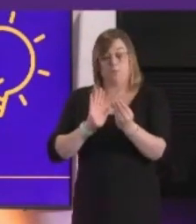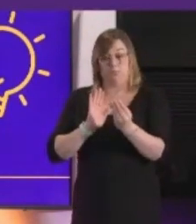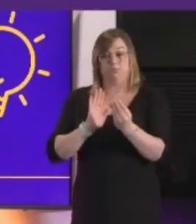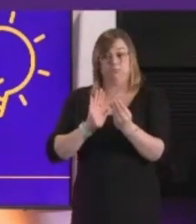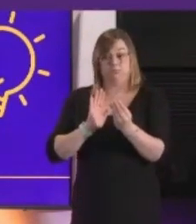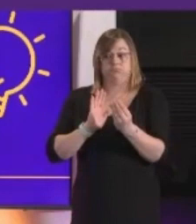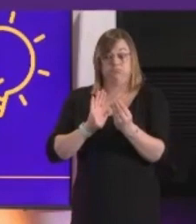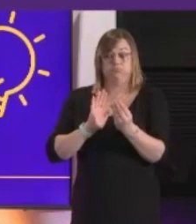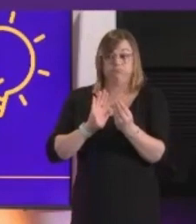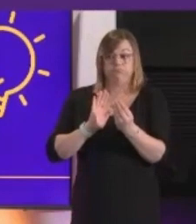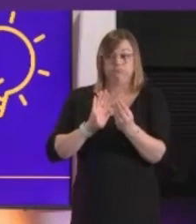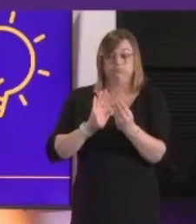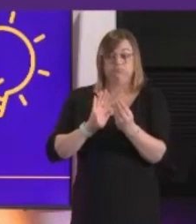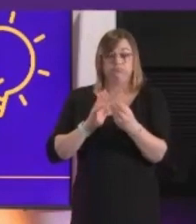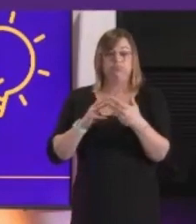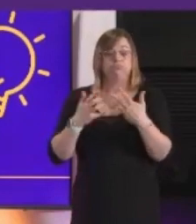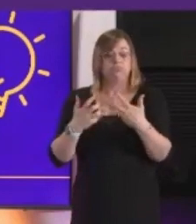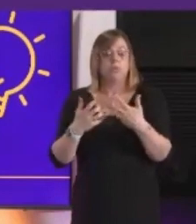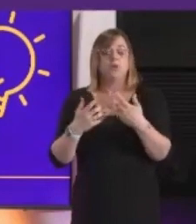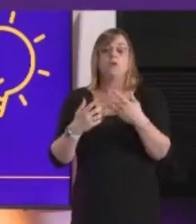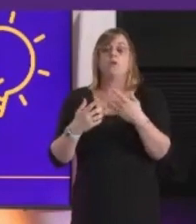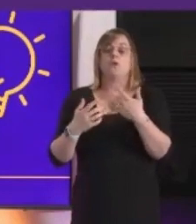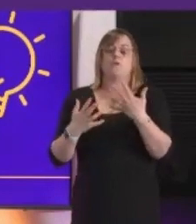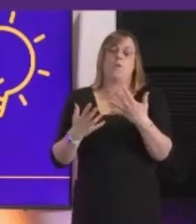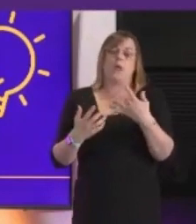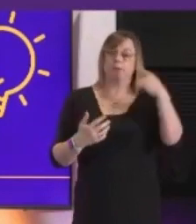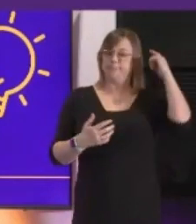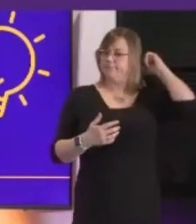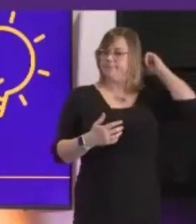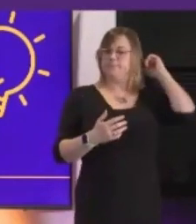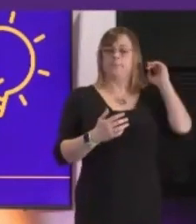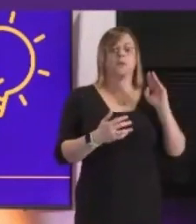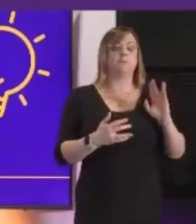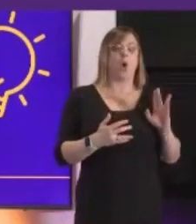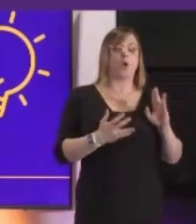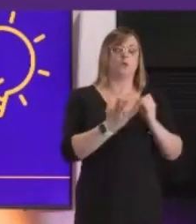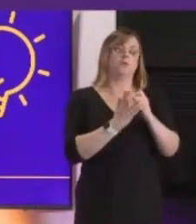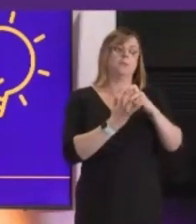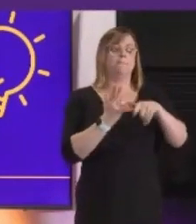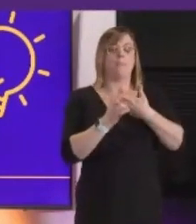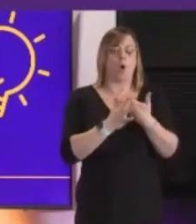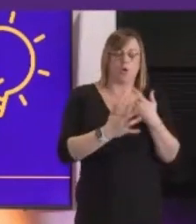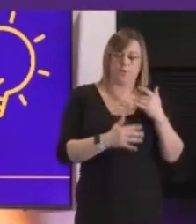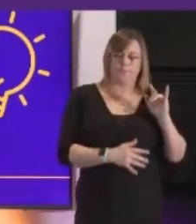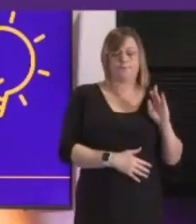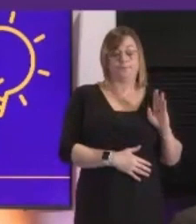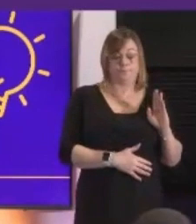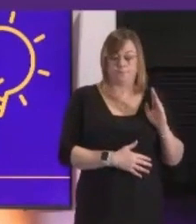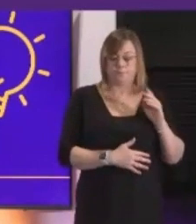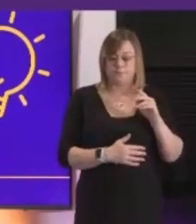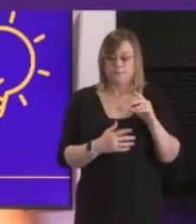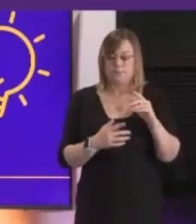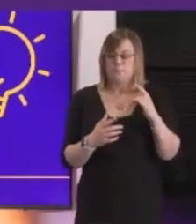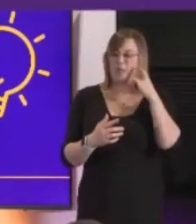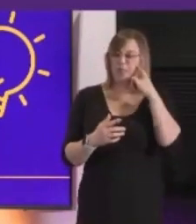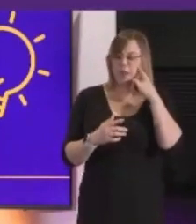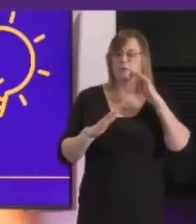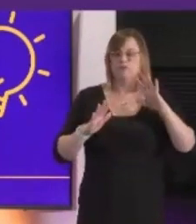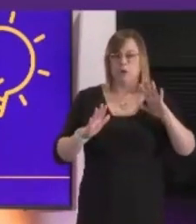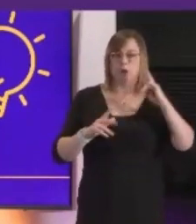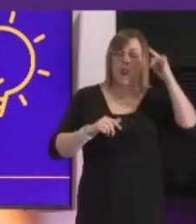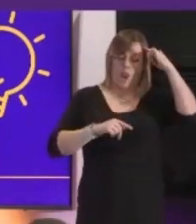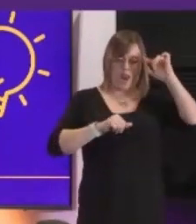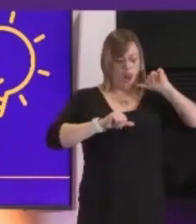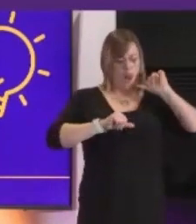that we sort of, when we're approaching someone with our Spock mind in a centre sort of stage of what we're thinking about is we're logical.